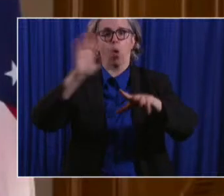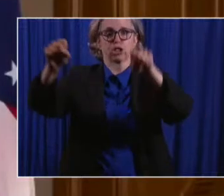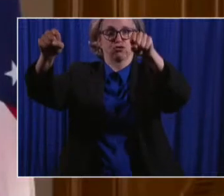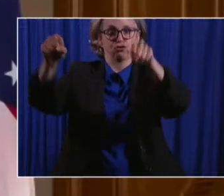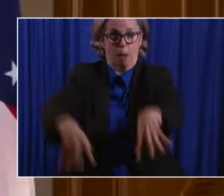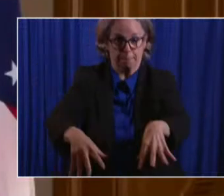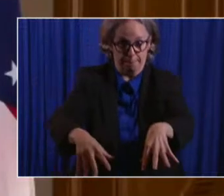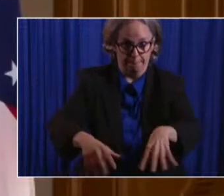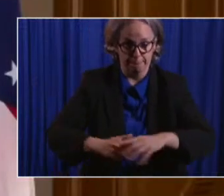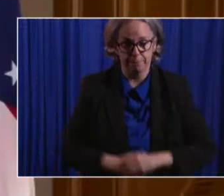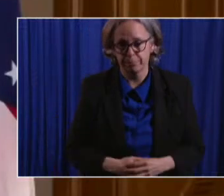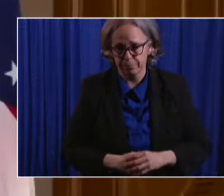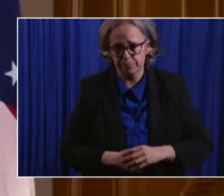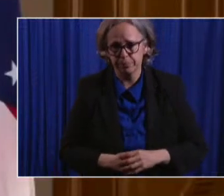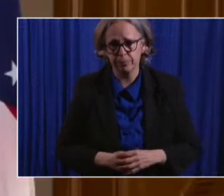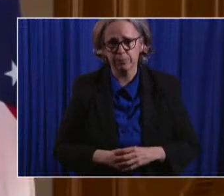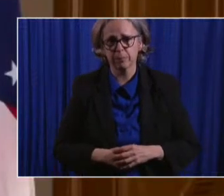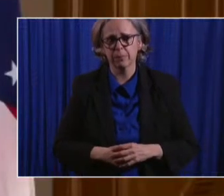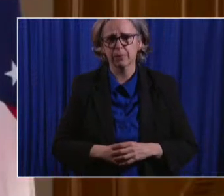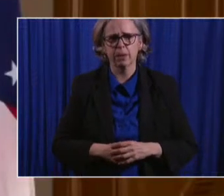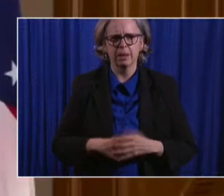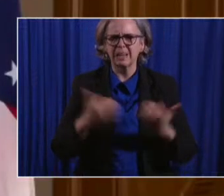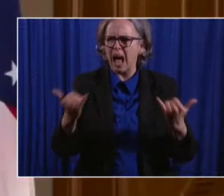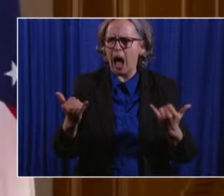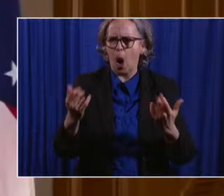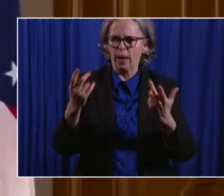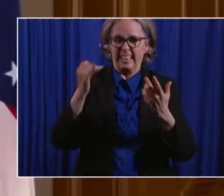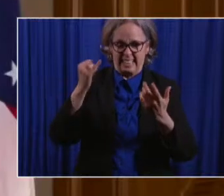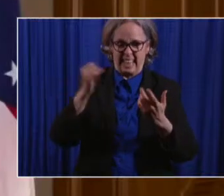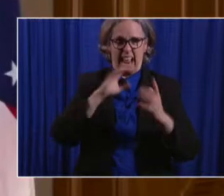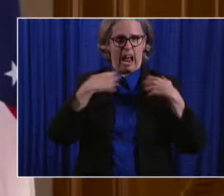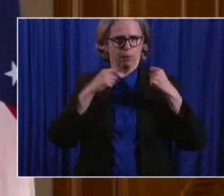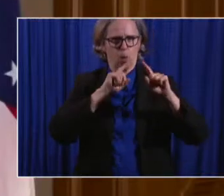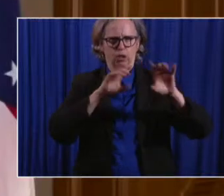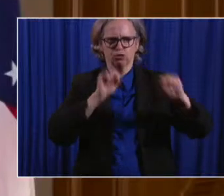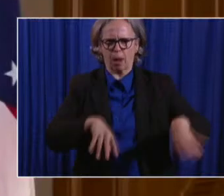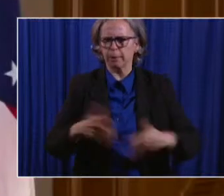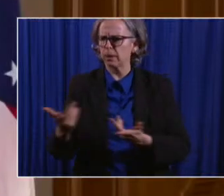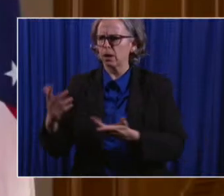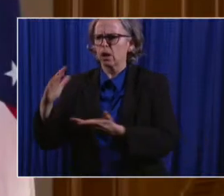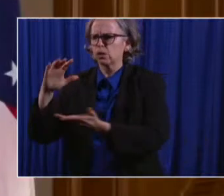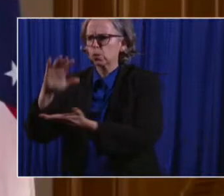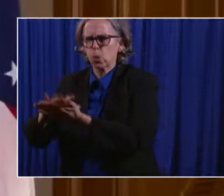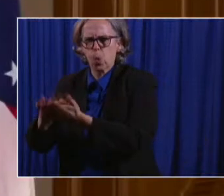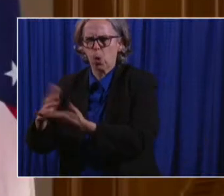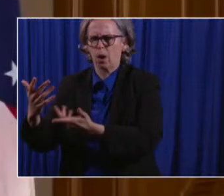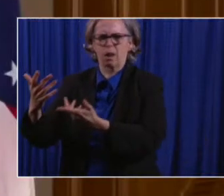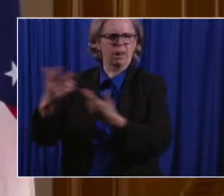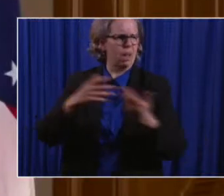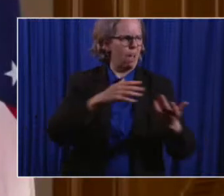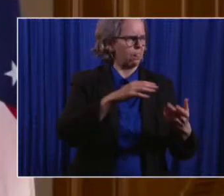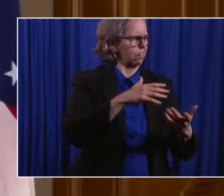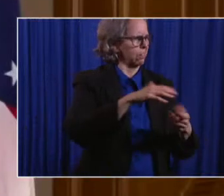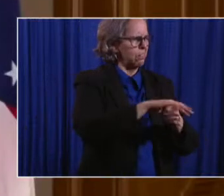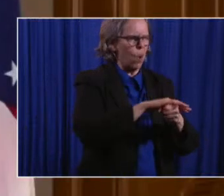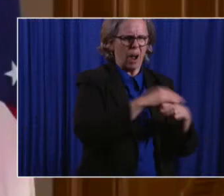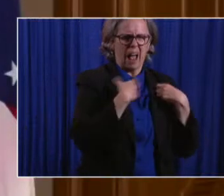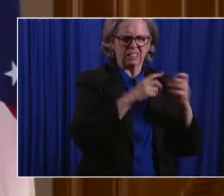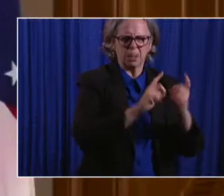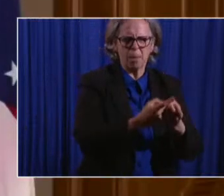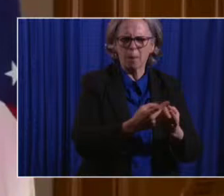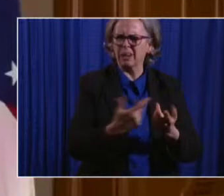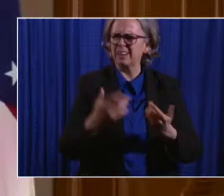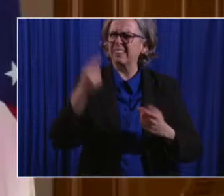So they've raised a question, though, in regard to quarantining. I want to take a minute to